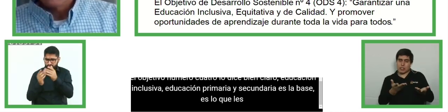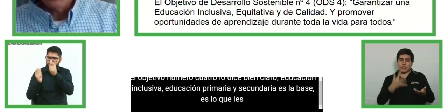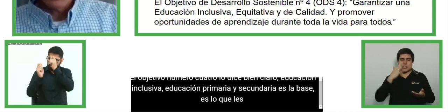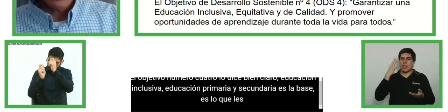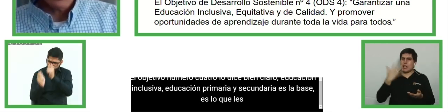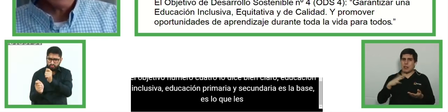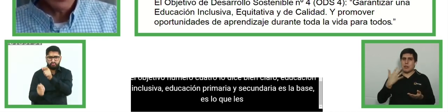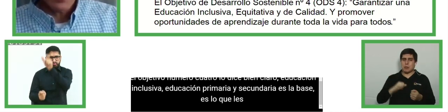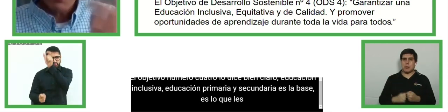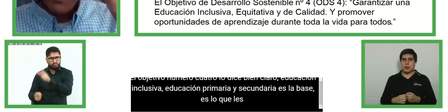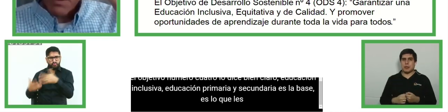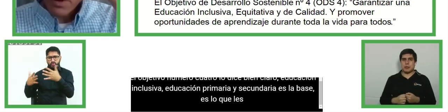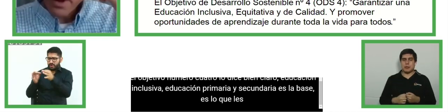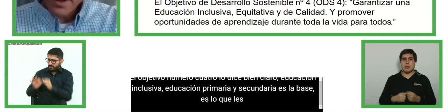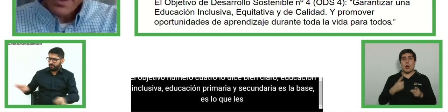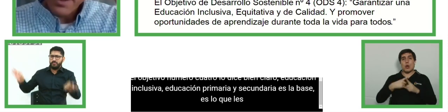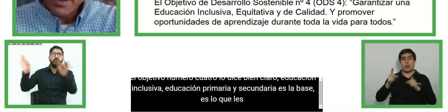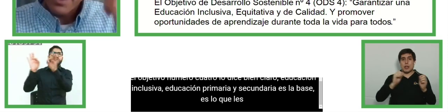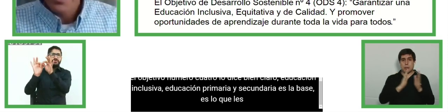please.